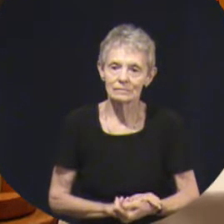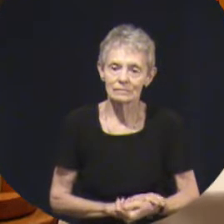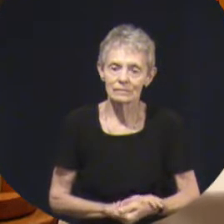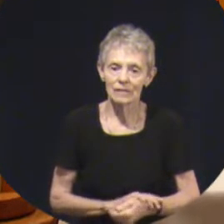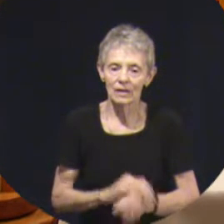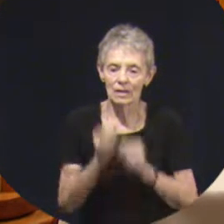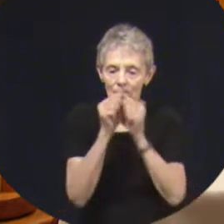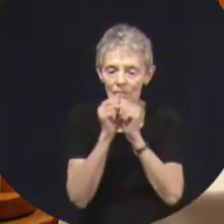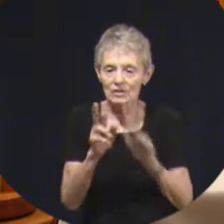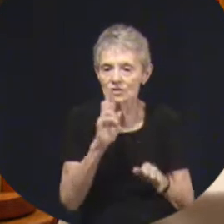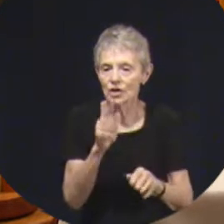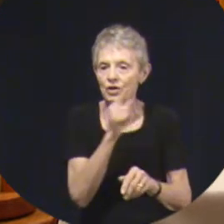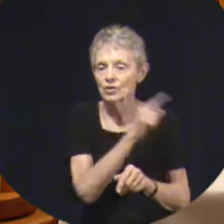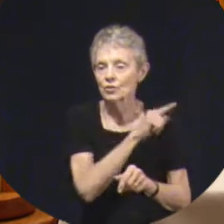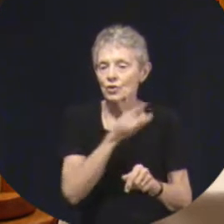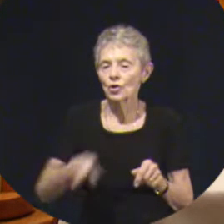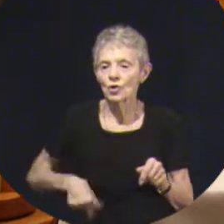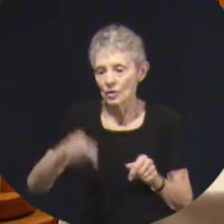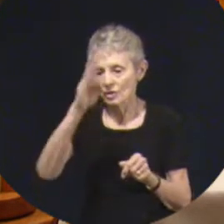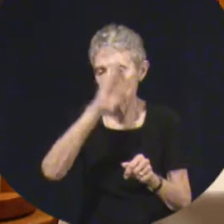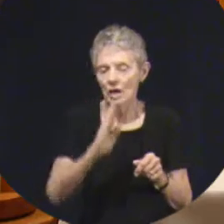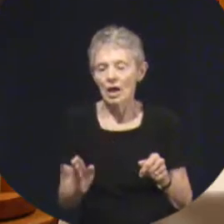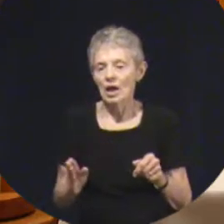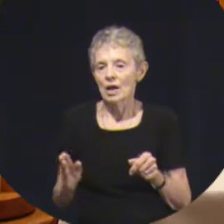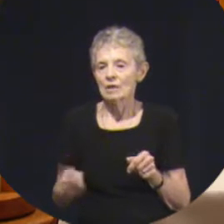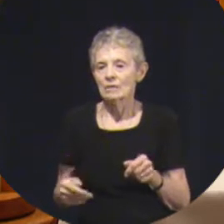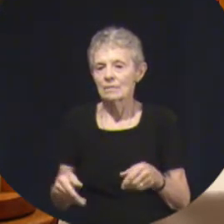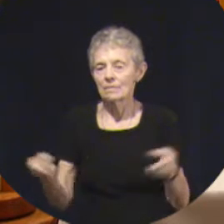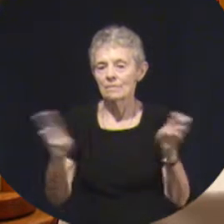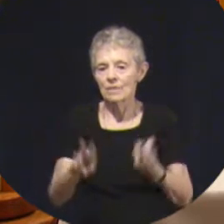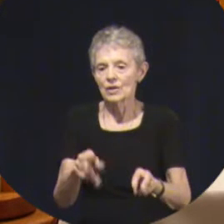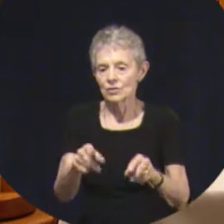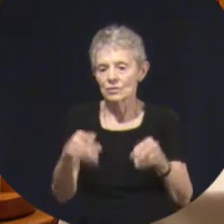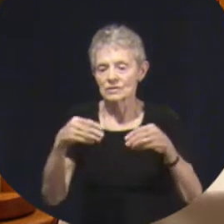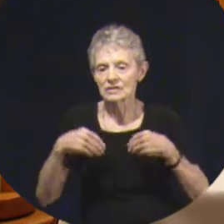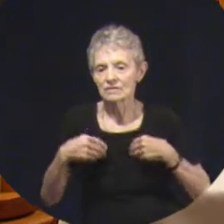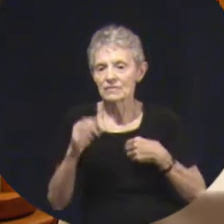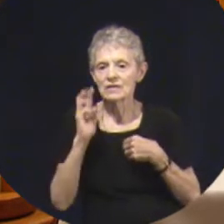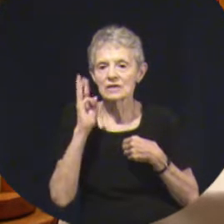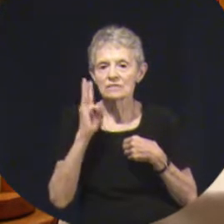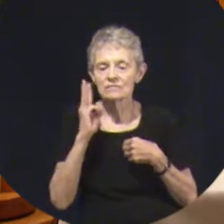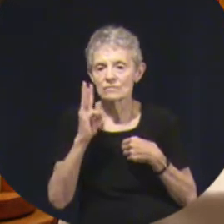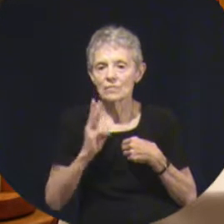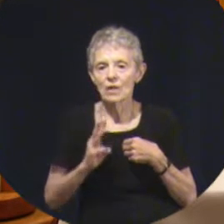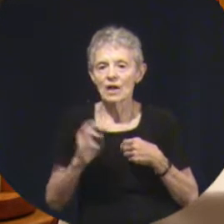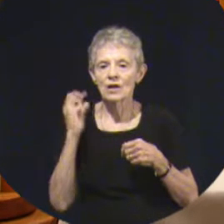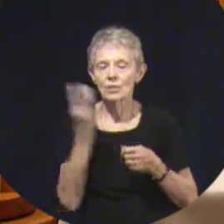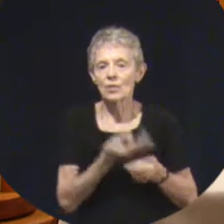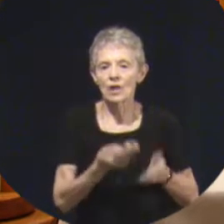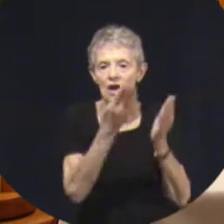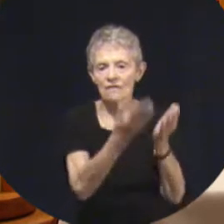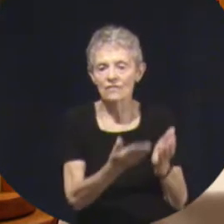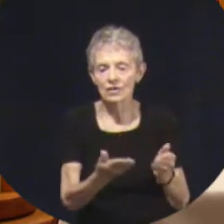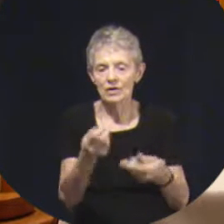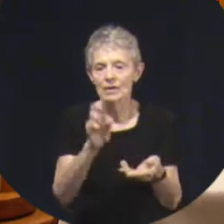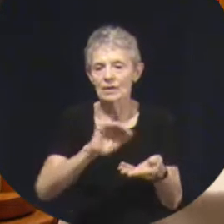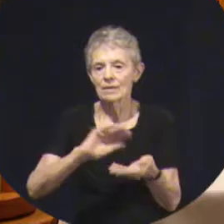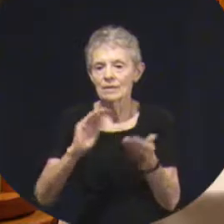Blessed are you, Lord, God of all creation, for through your goodness we have received the wine we offer you, fruit of the vine and work of human hands, to become our spiritual